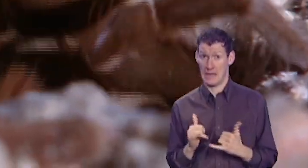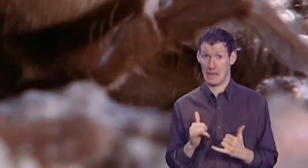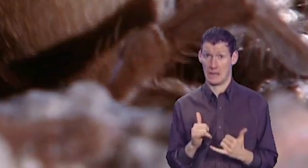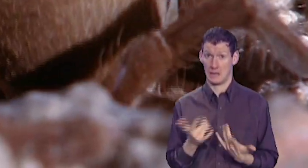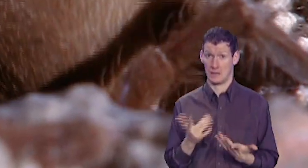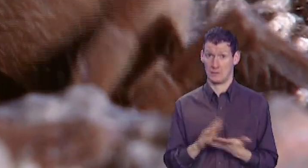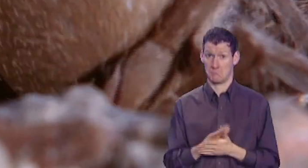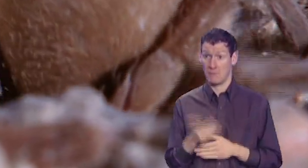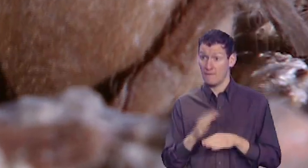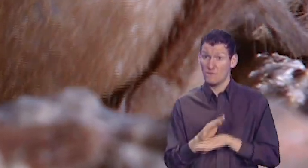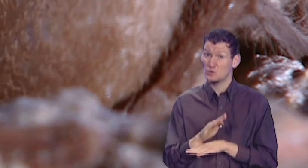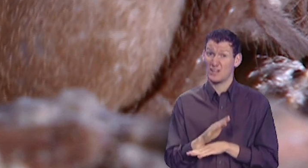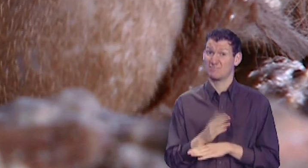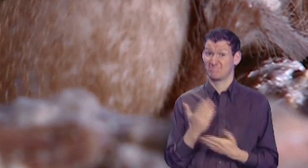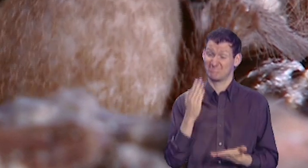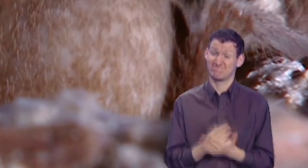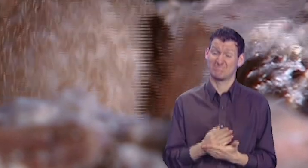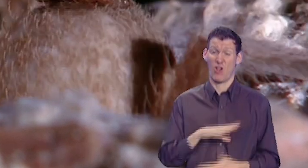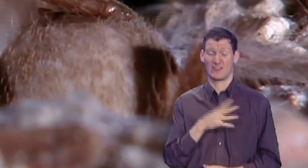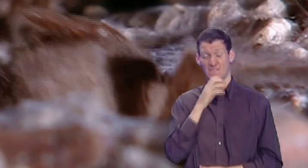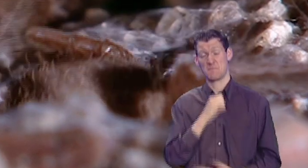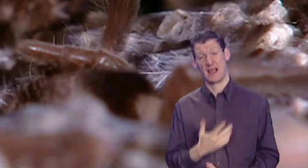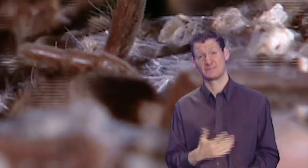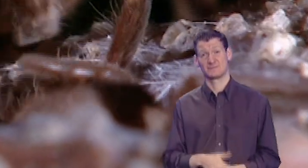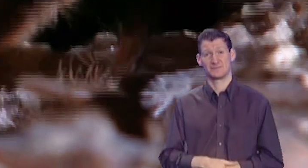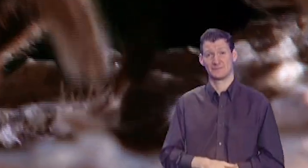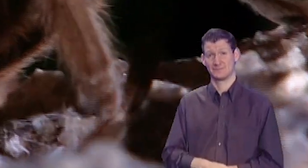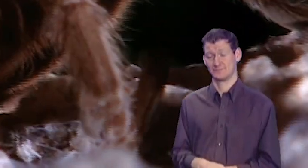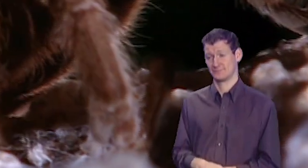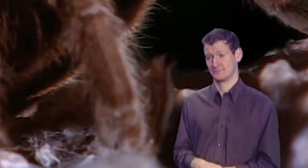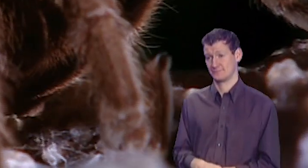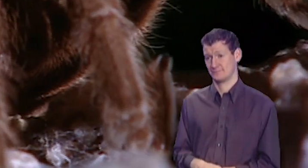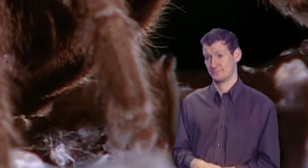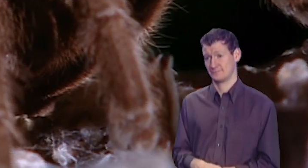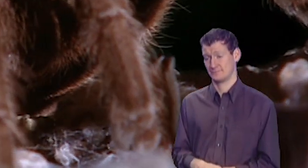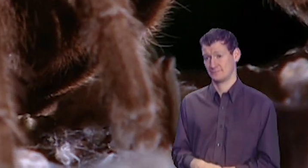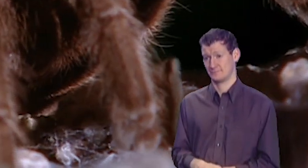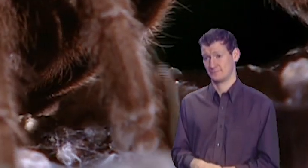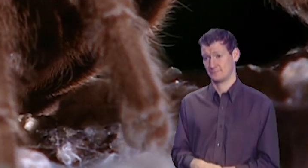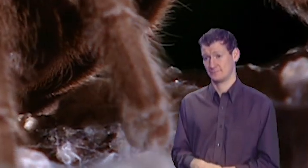mates post-coitally, but either way, his fate is sealed.